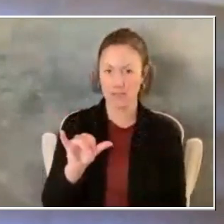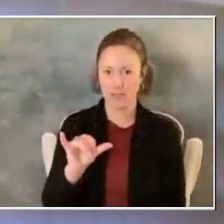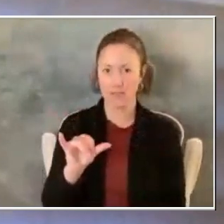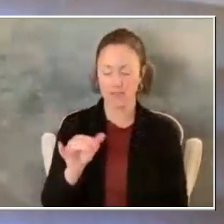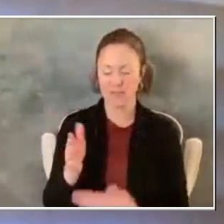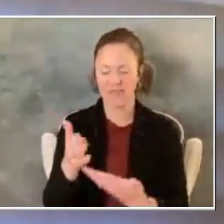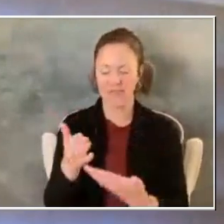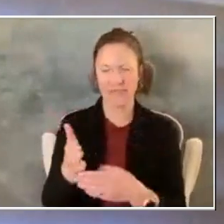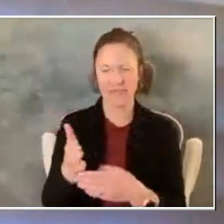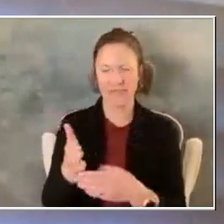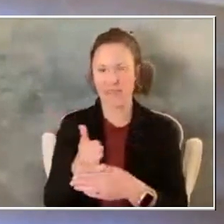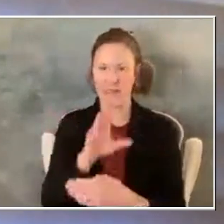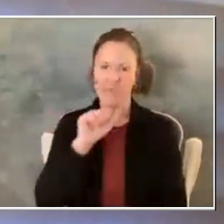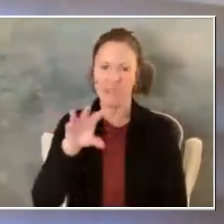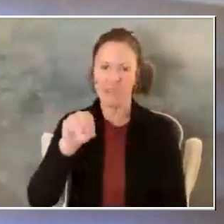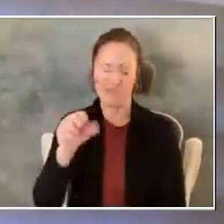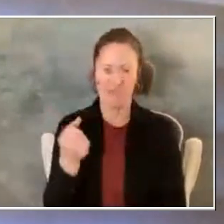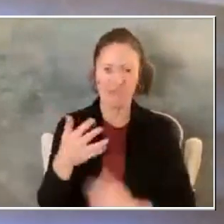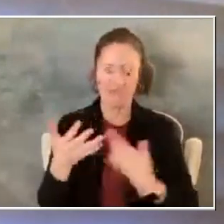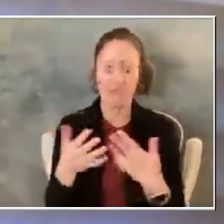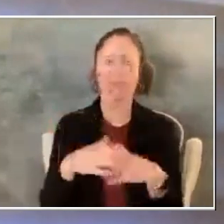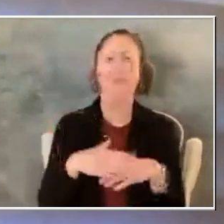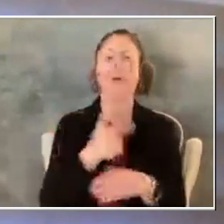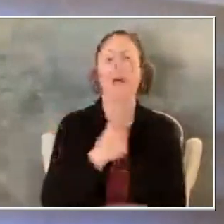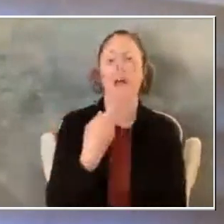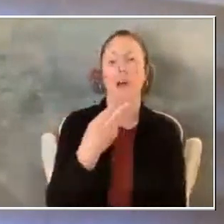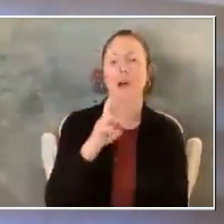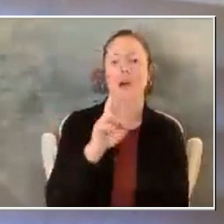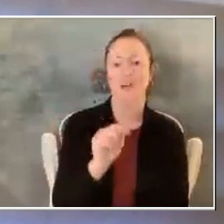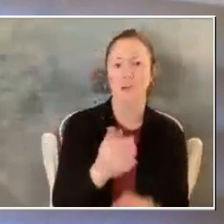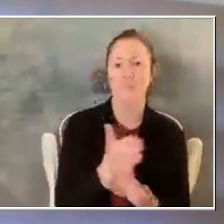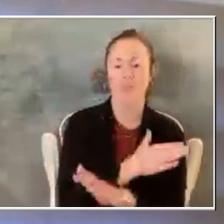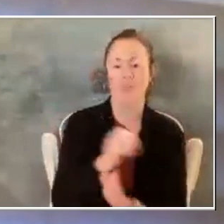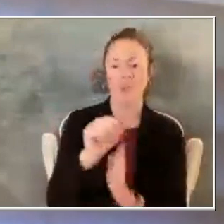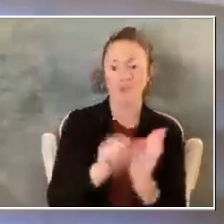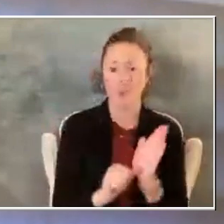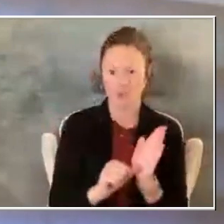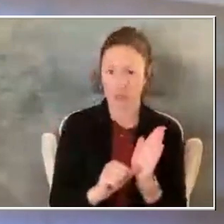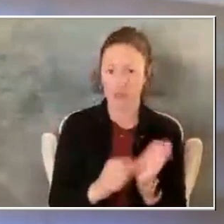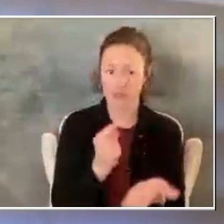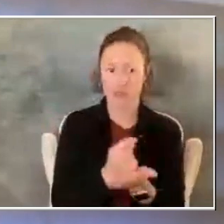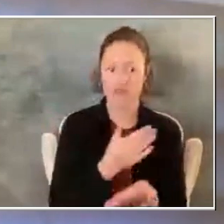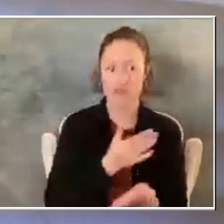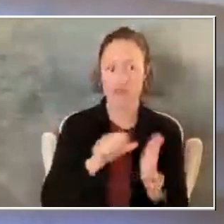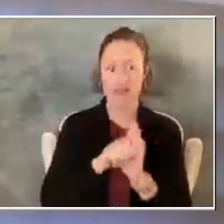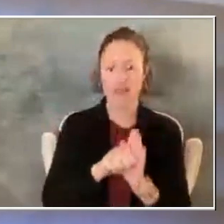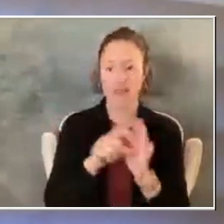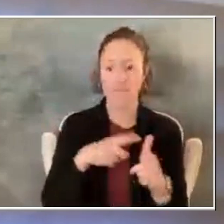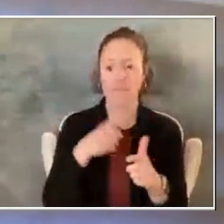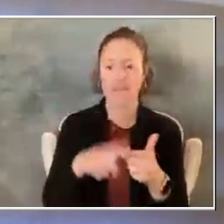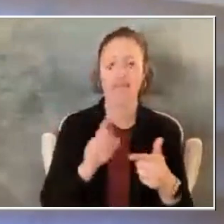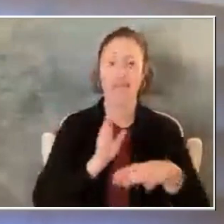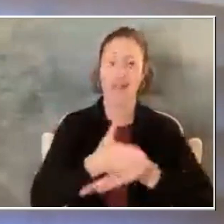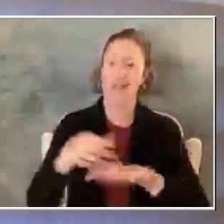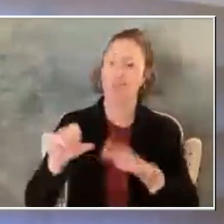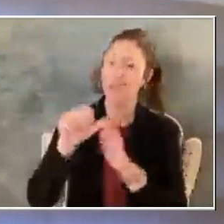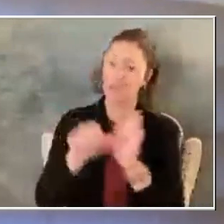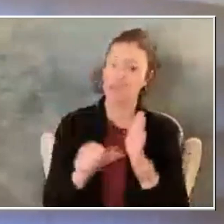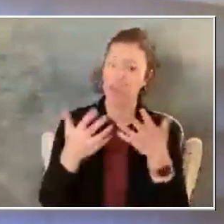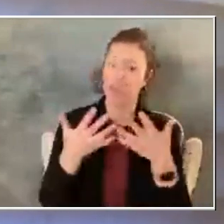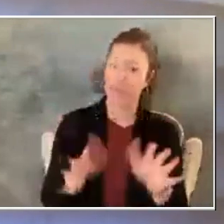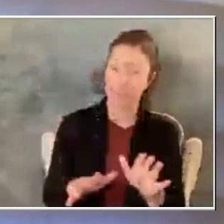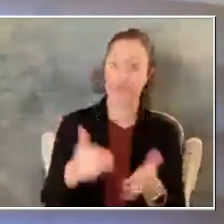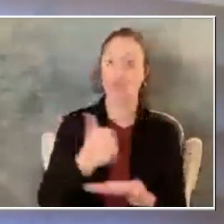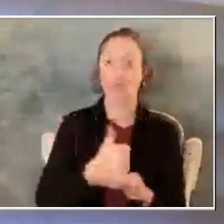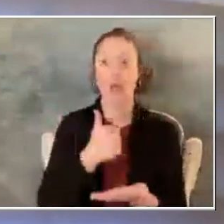replacement prior to the surgery to treat my symptoms, and then after the surgery, of course, to